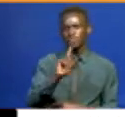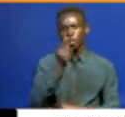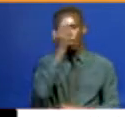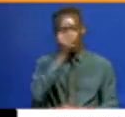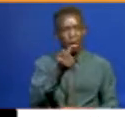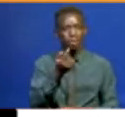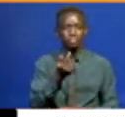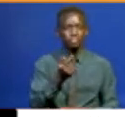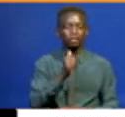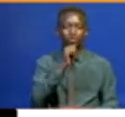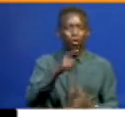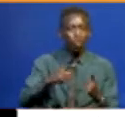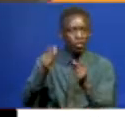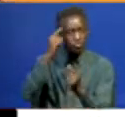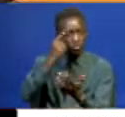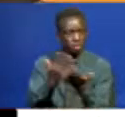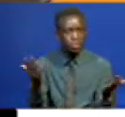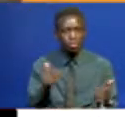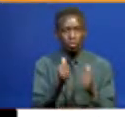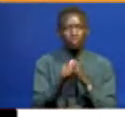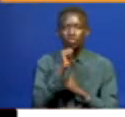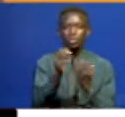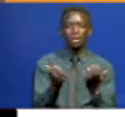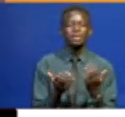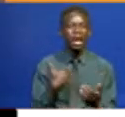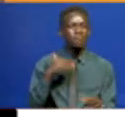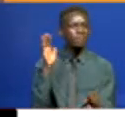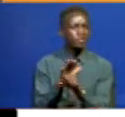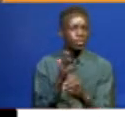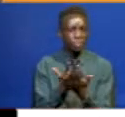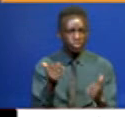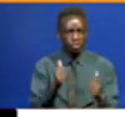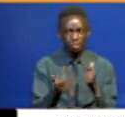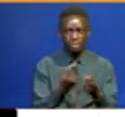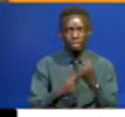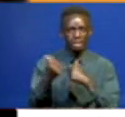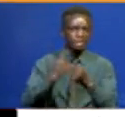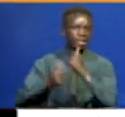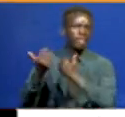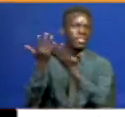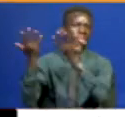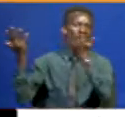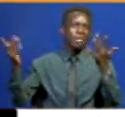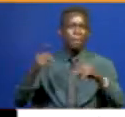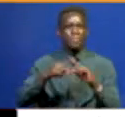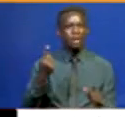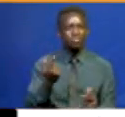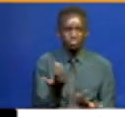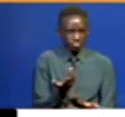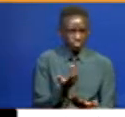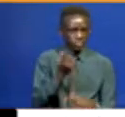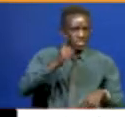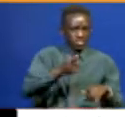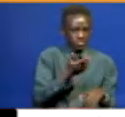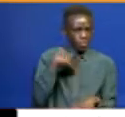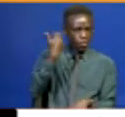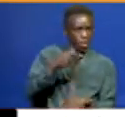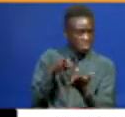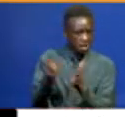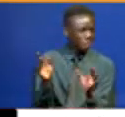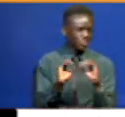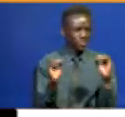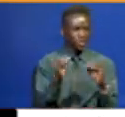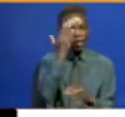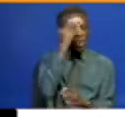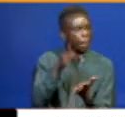that you don't need. There are many things that are being sold and you don't buy. Why don't you buy? Because